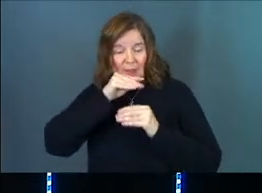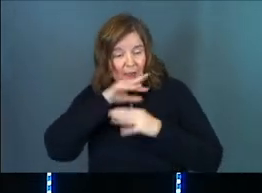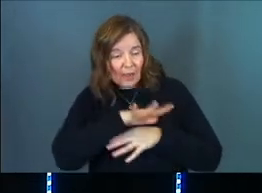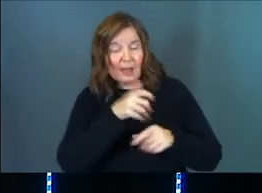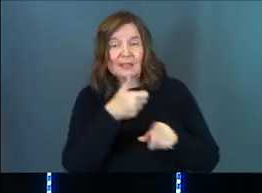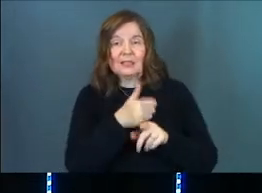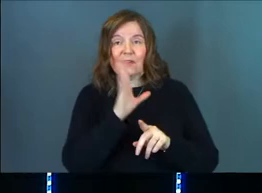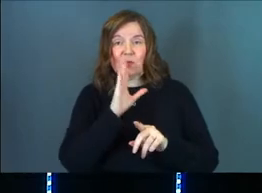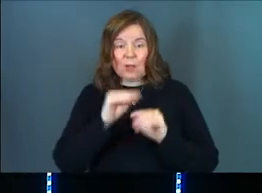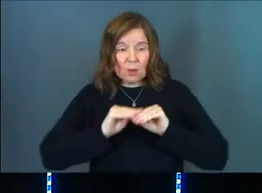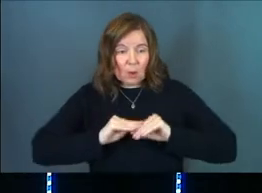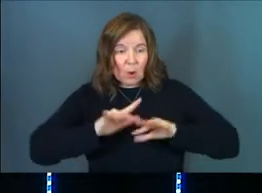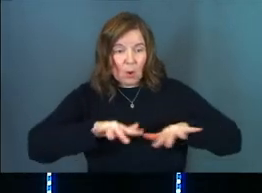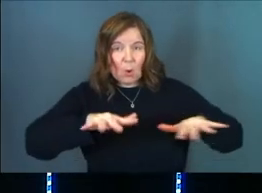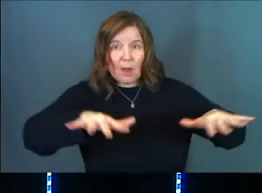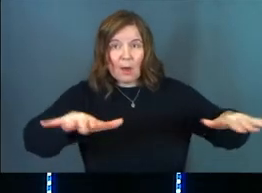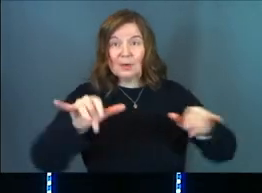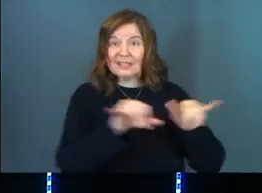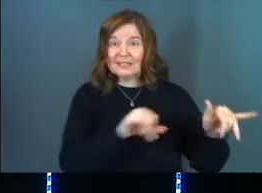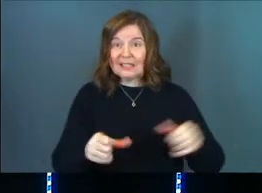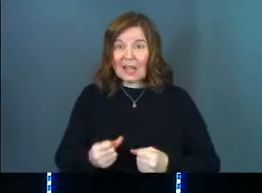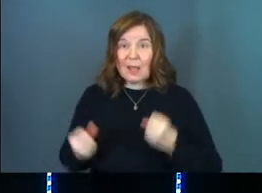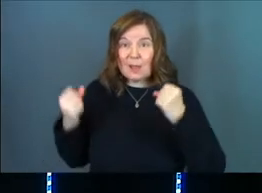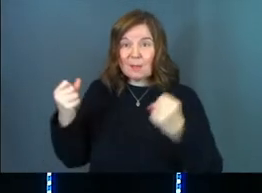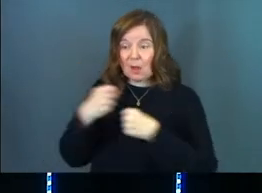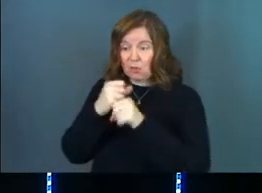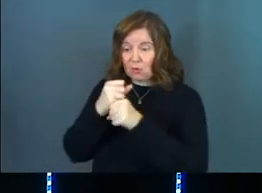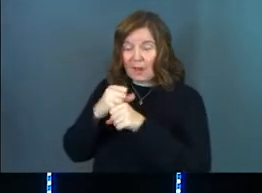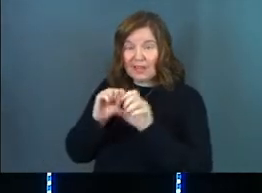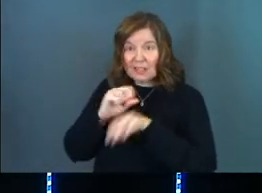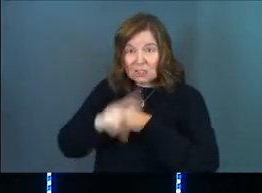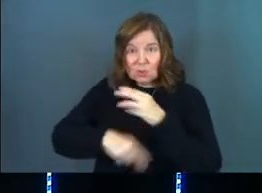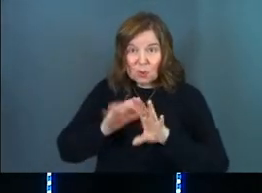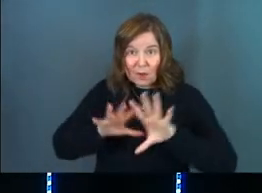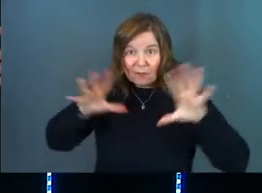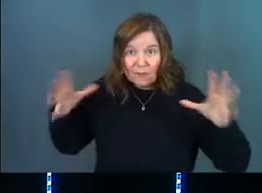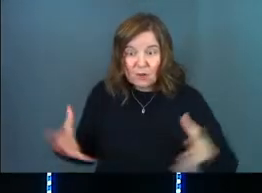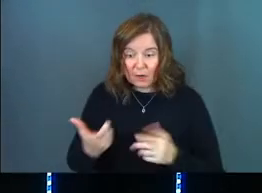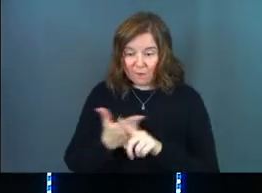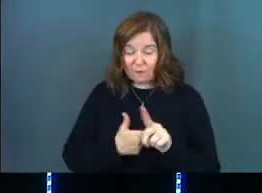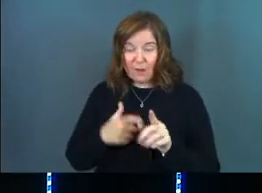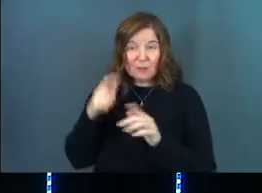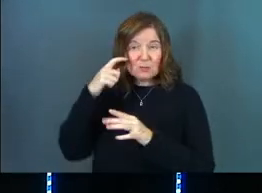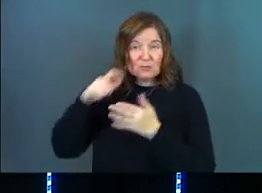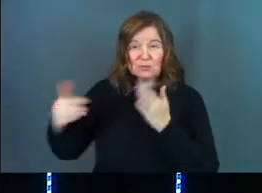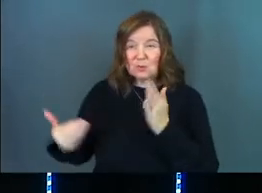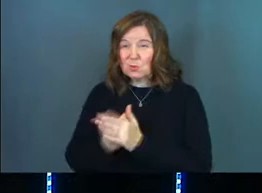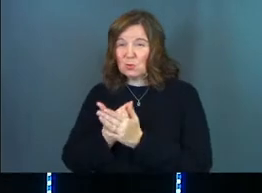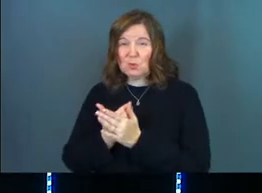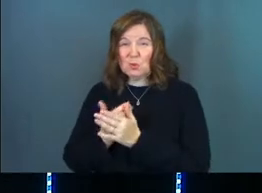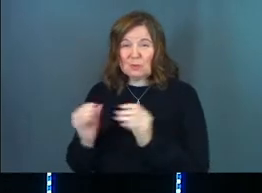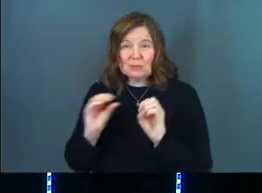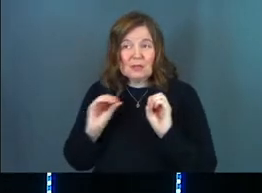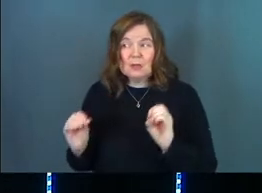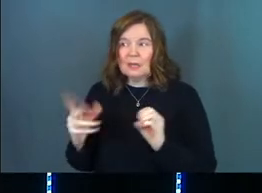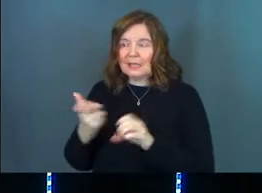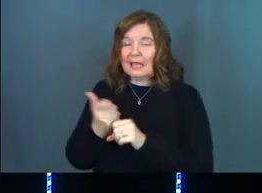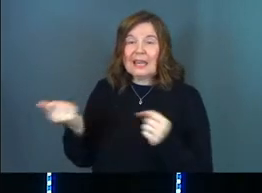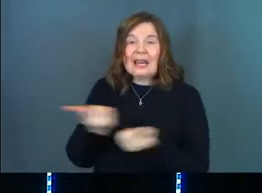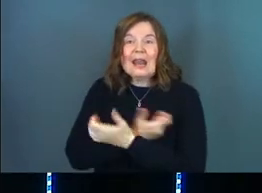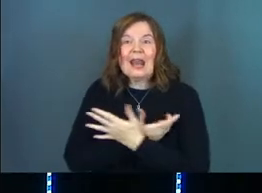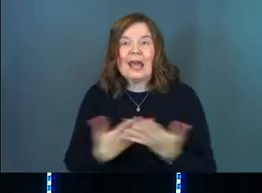God itself will go out, and the same power that created this universe from scratch out of nothing can